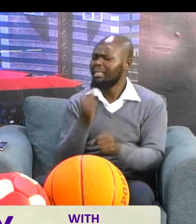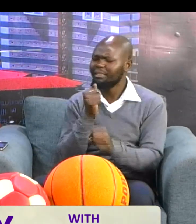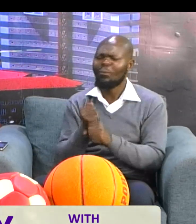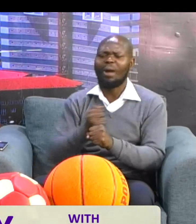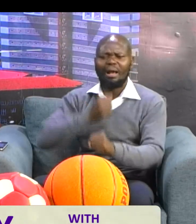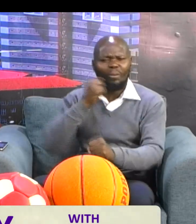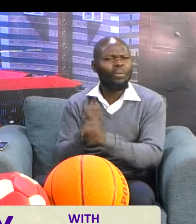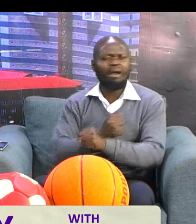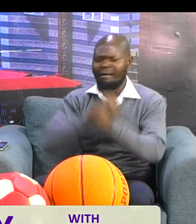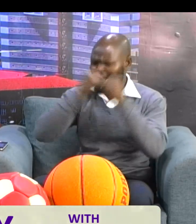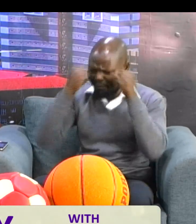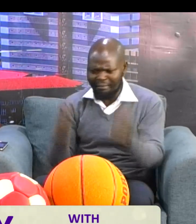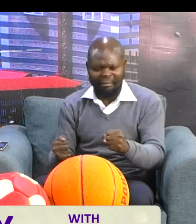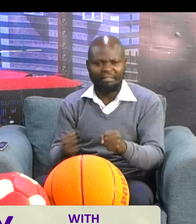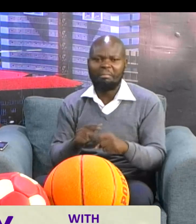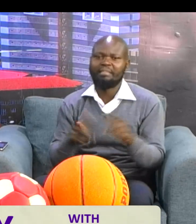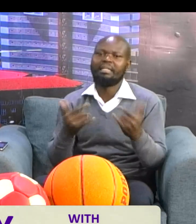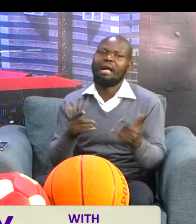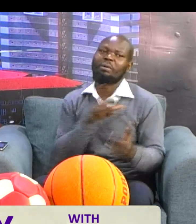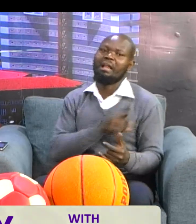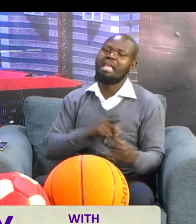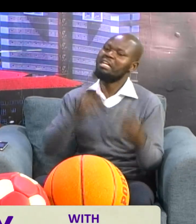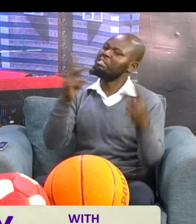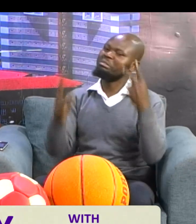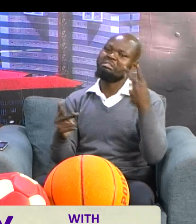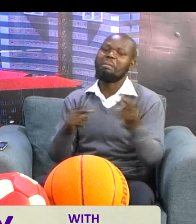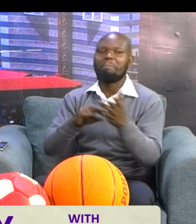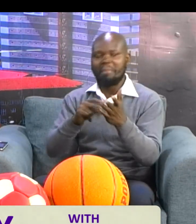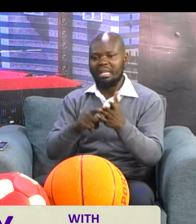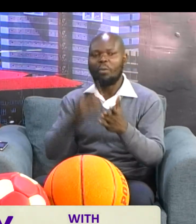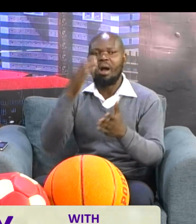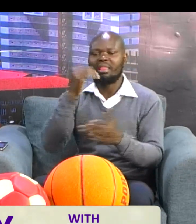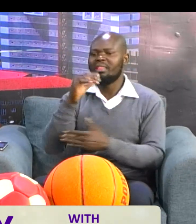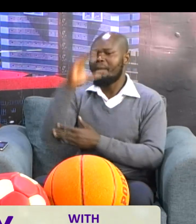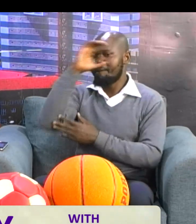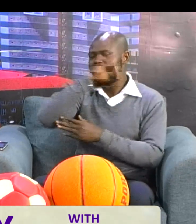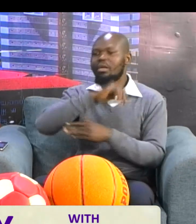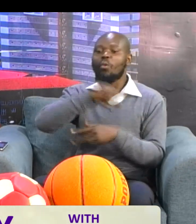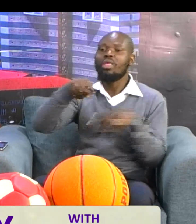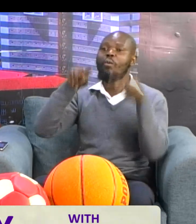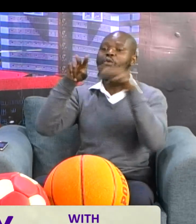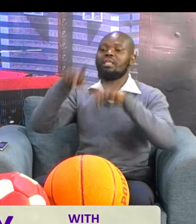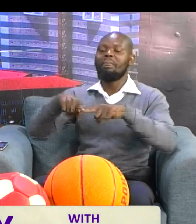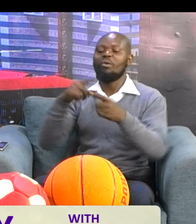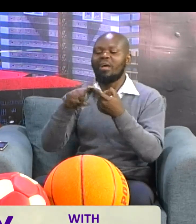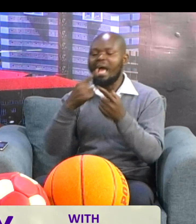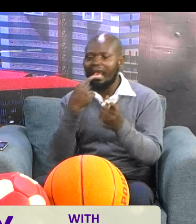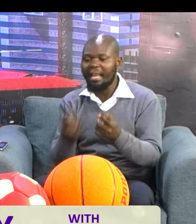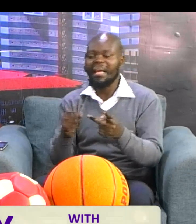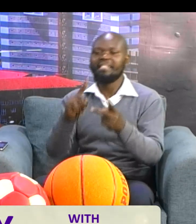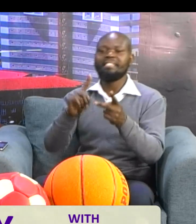see. And the goalkeeper also, they tried very hard, but it was just by bad luck that they both conceded 2 from